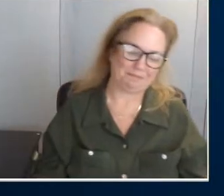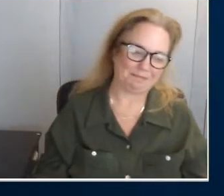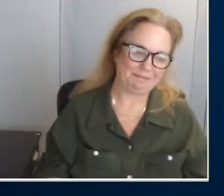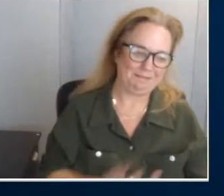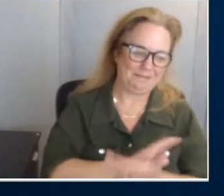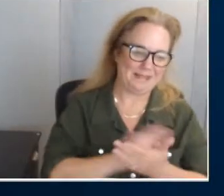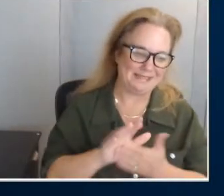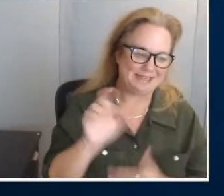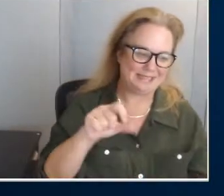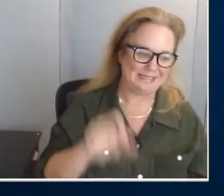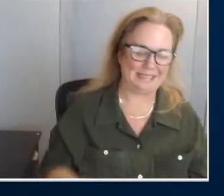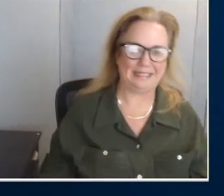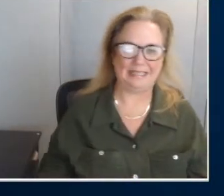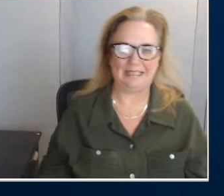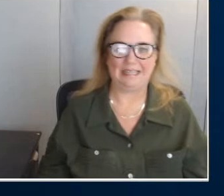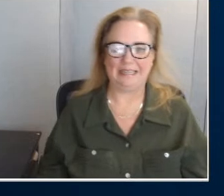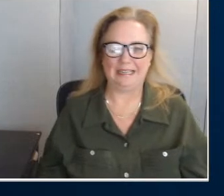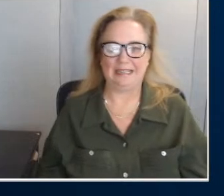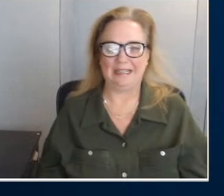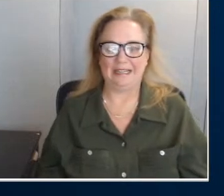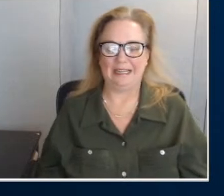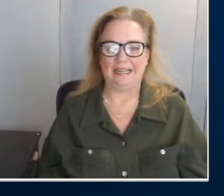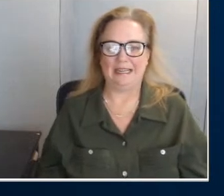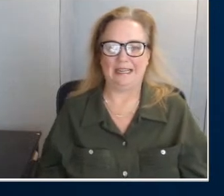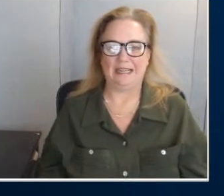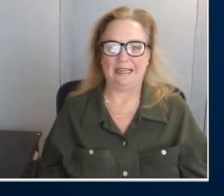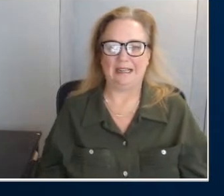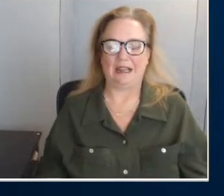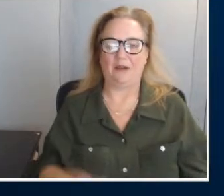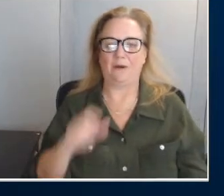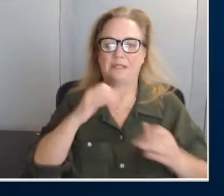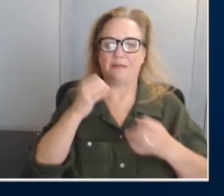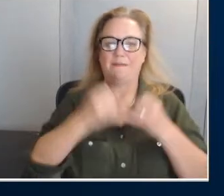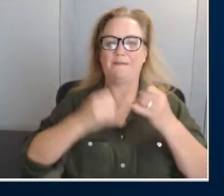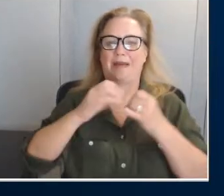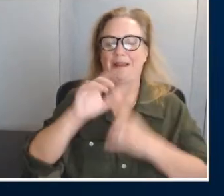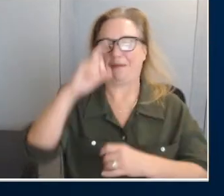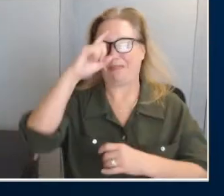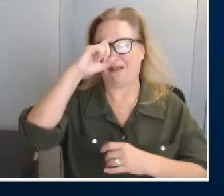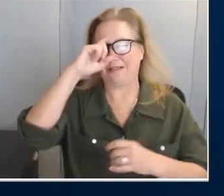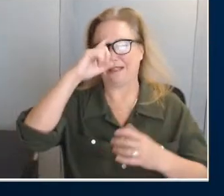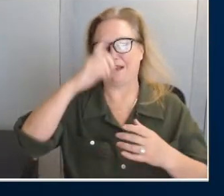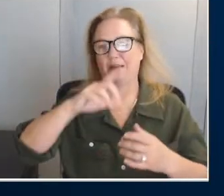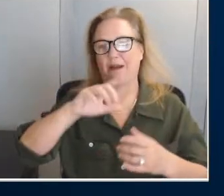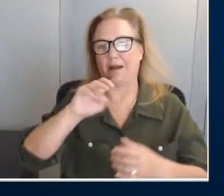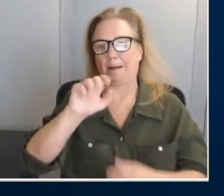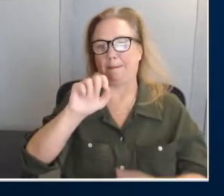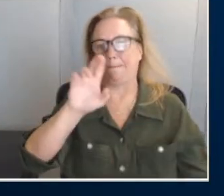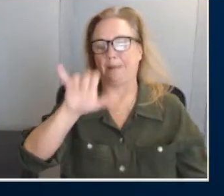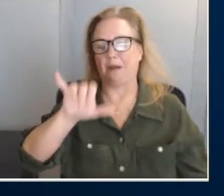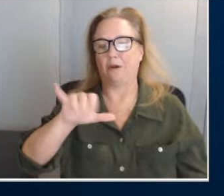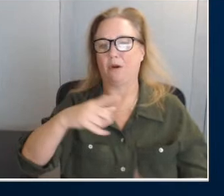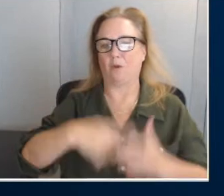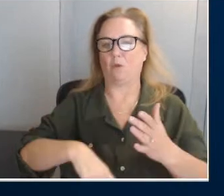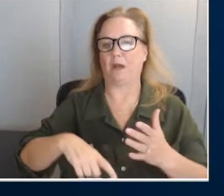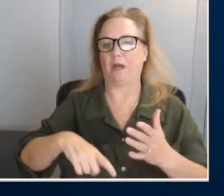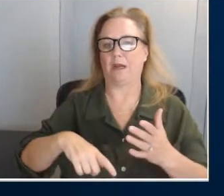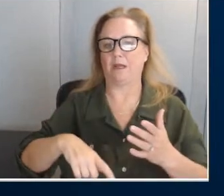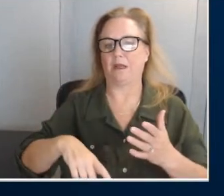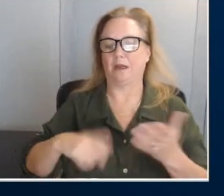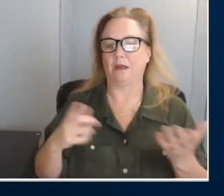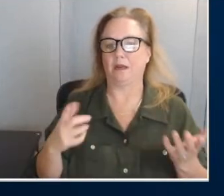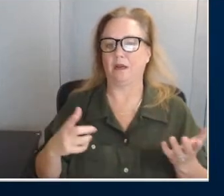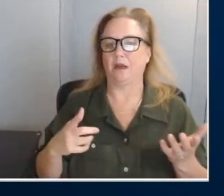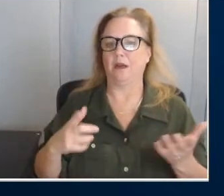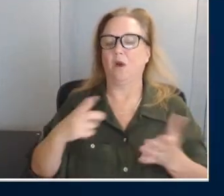nice. I want to bring our whole panel in because we'd love to get some final thoughts, and I want to start with Mary. What is your takeaway, and what do